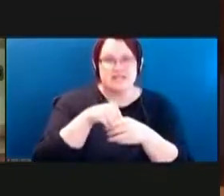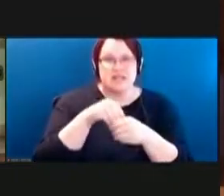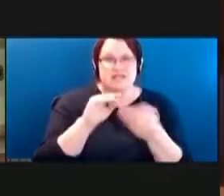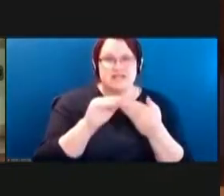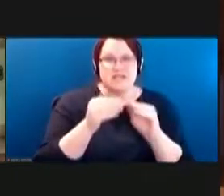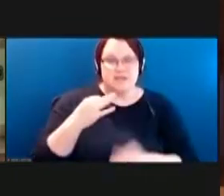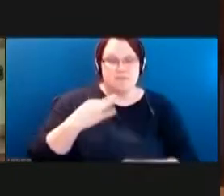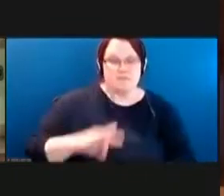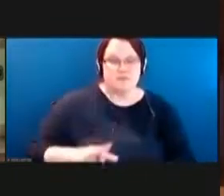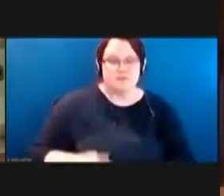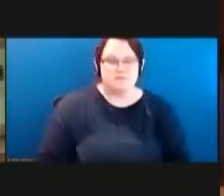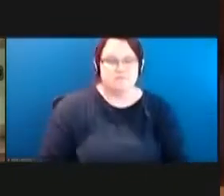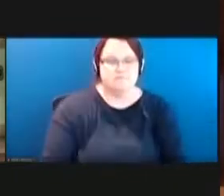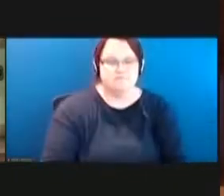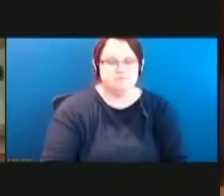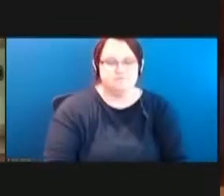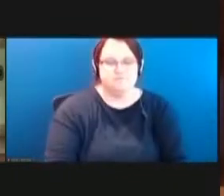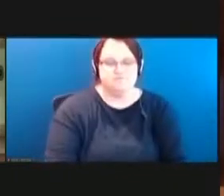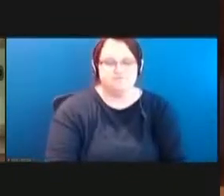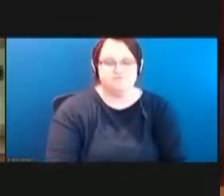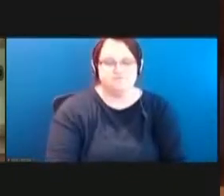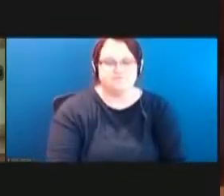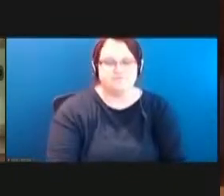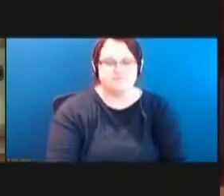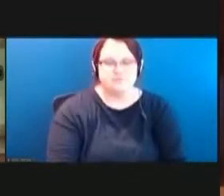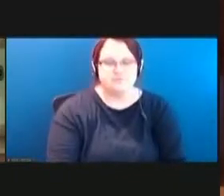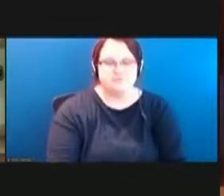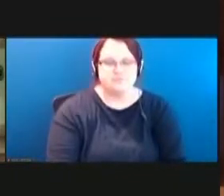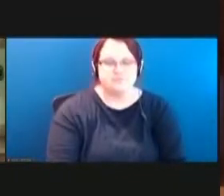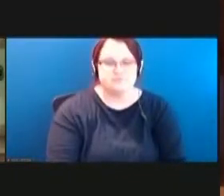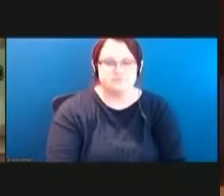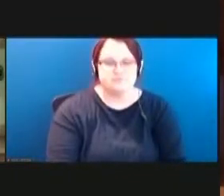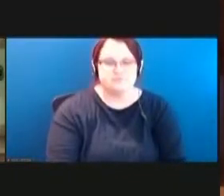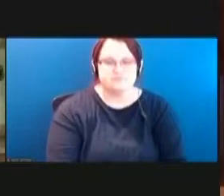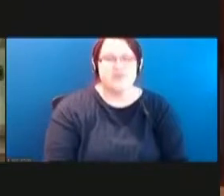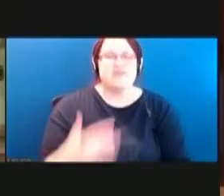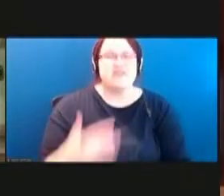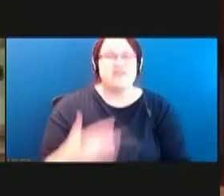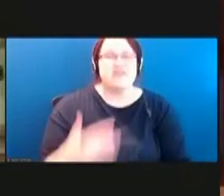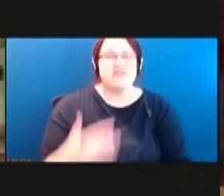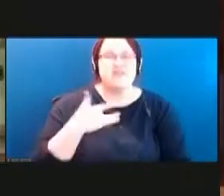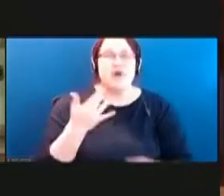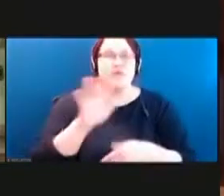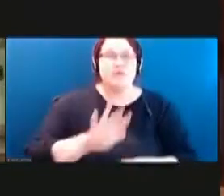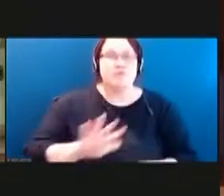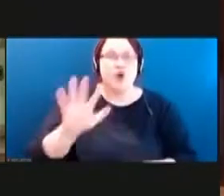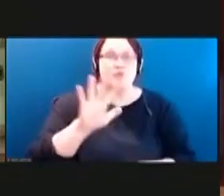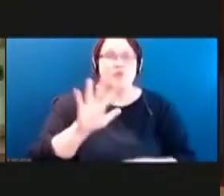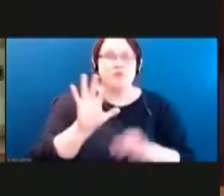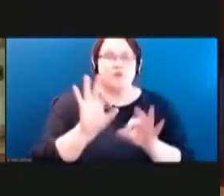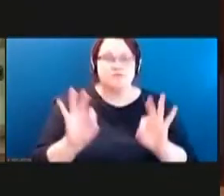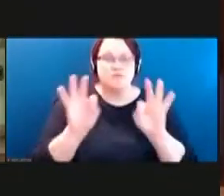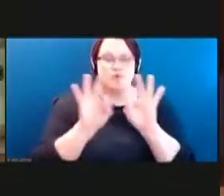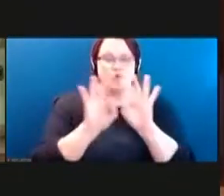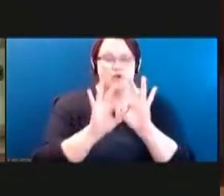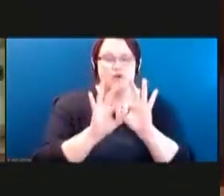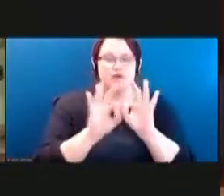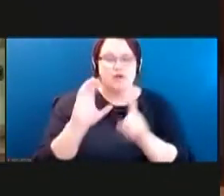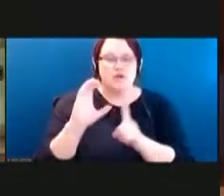Let's see. The commission also felt the property was significant in its association with important cultural